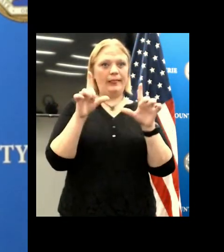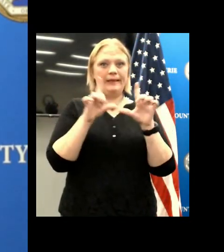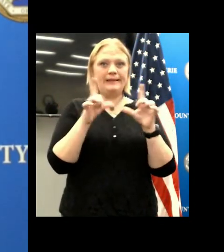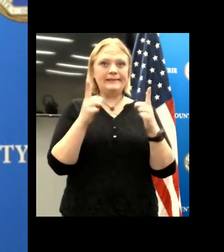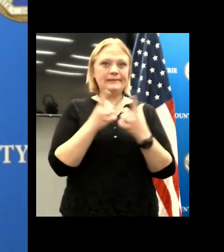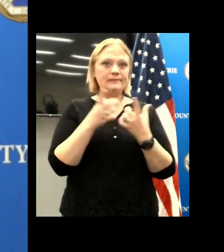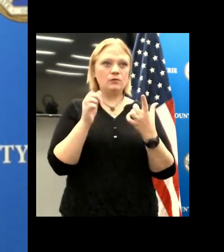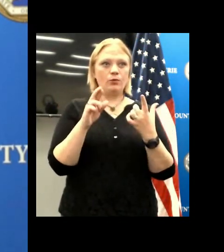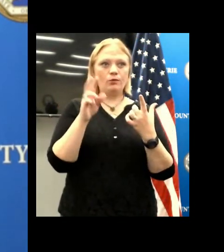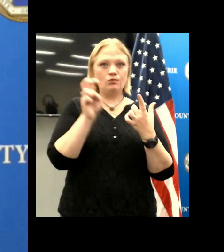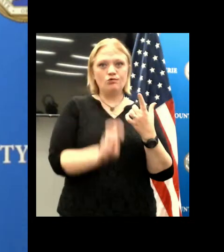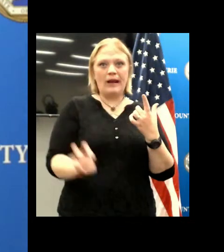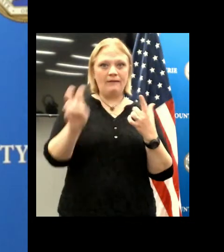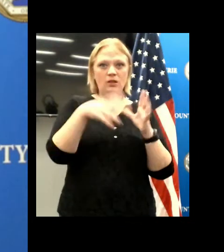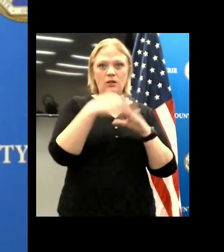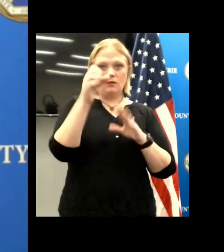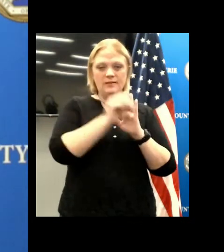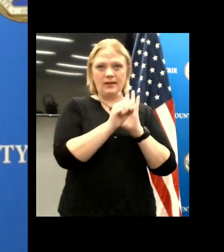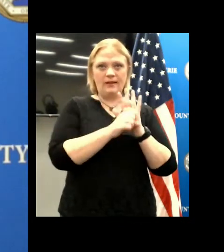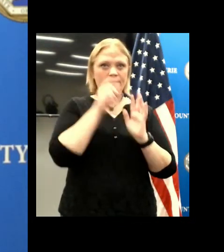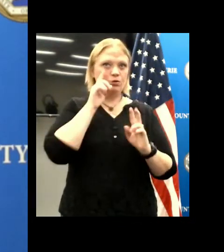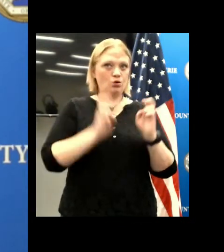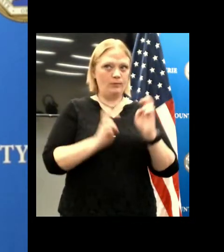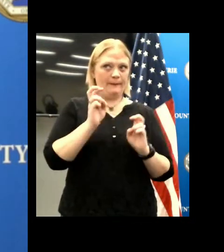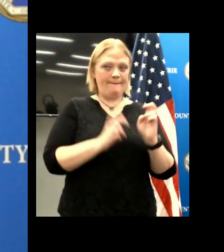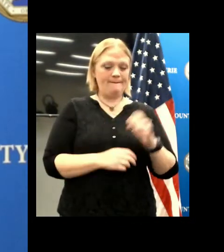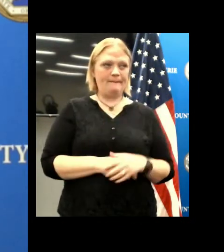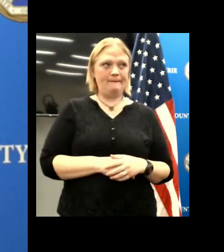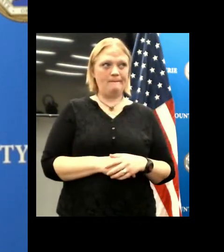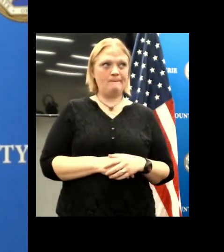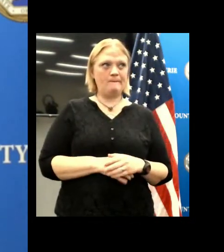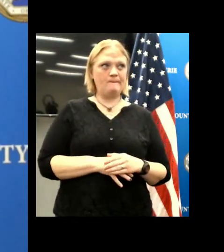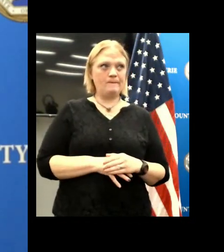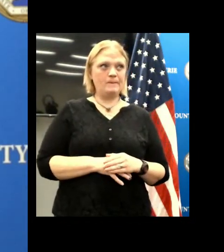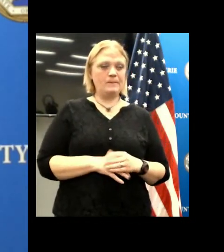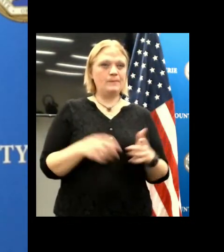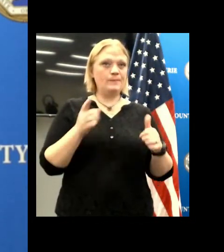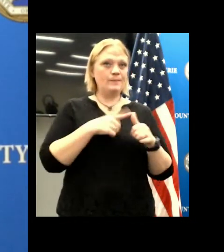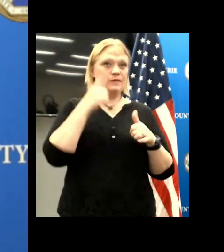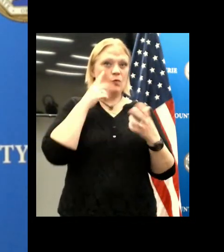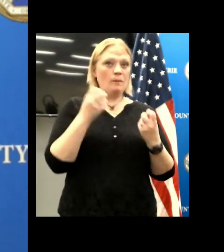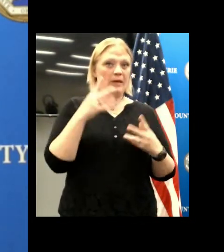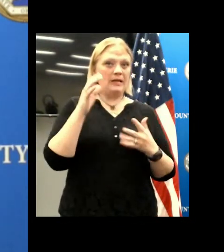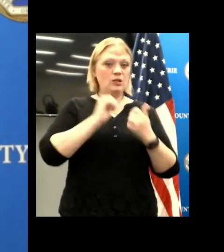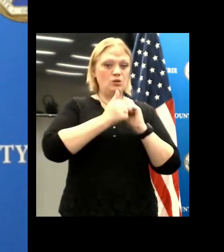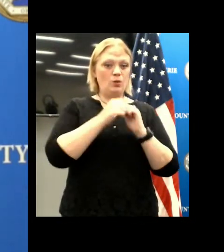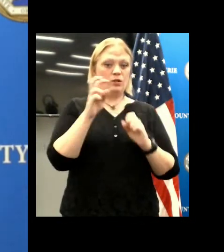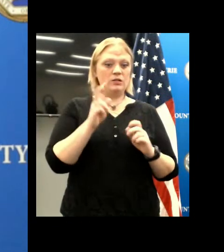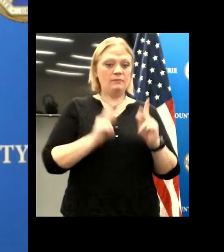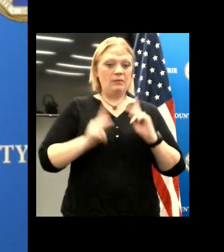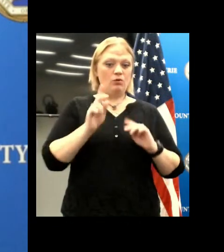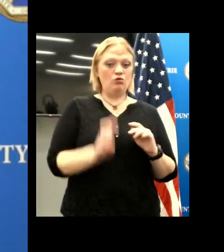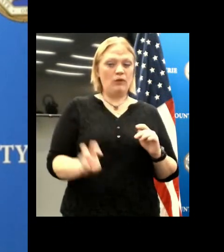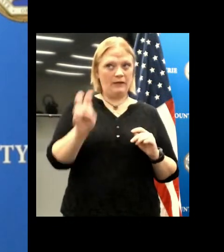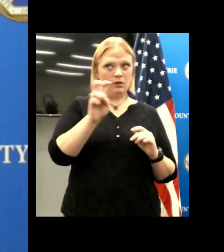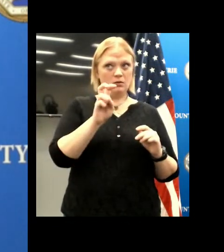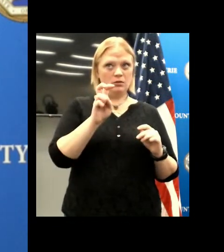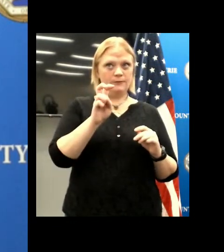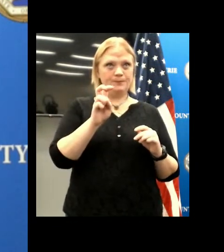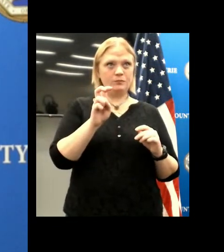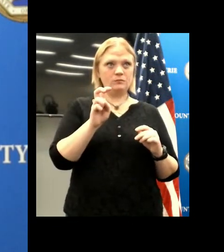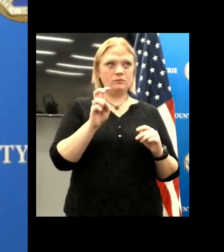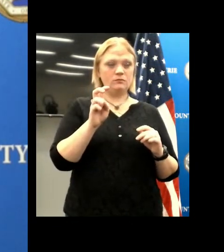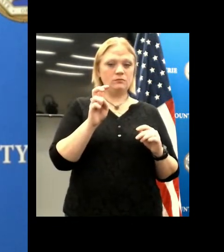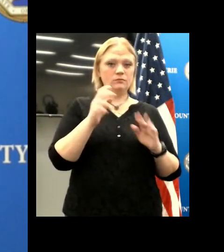or traveling out of state for tournaments? First of all, for many of the sports that people are traveling for, those